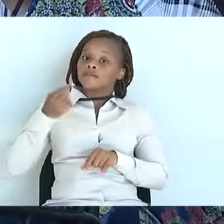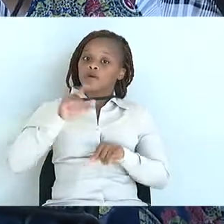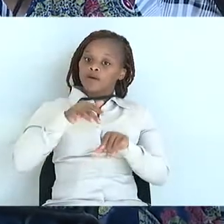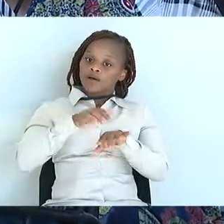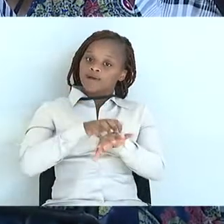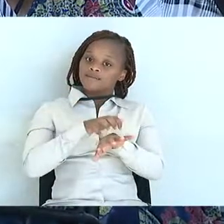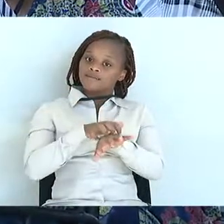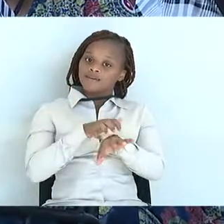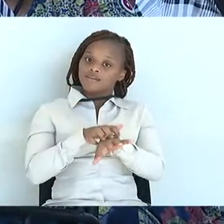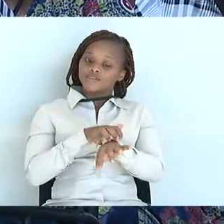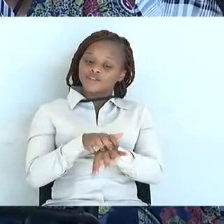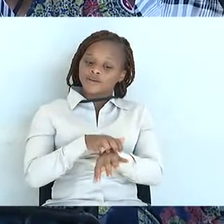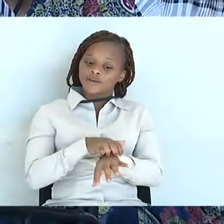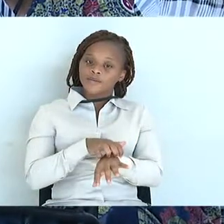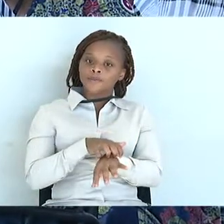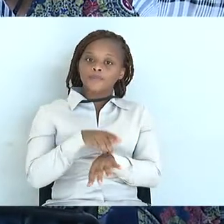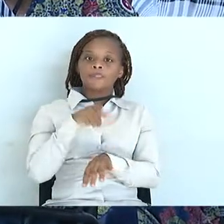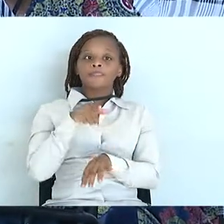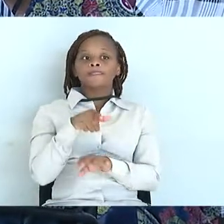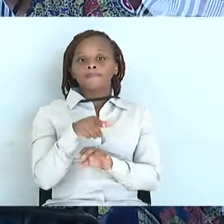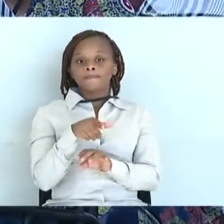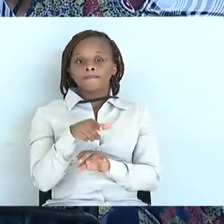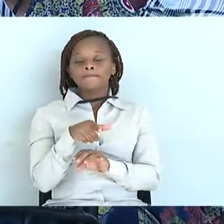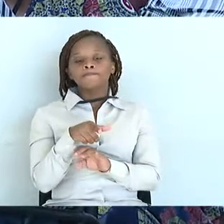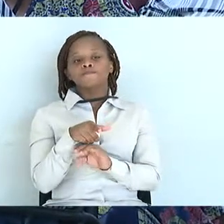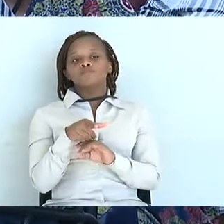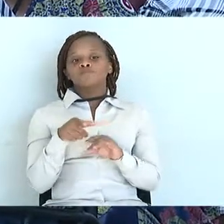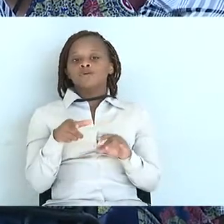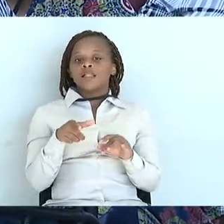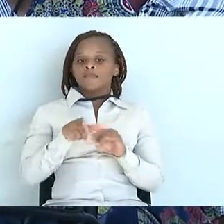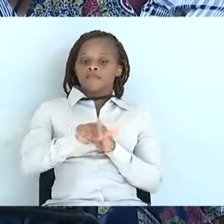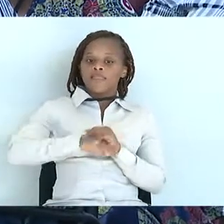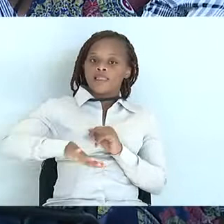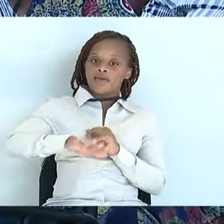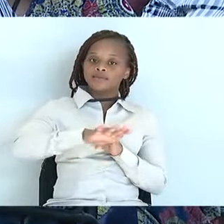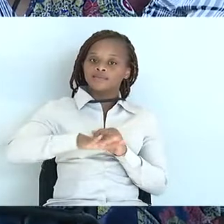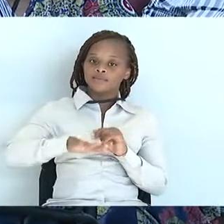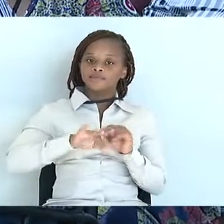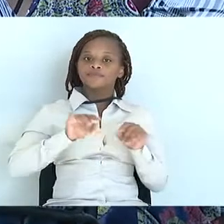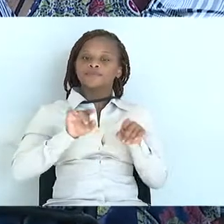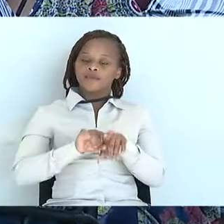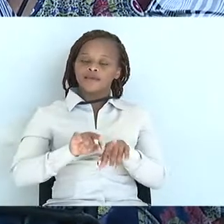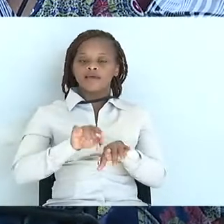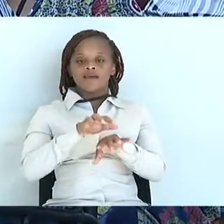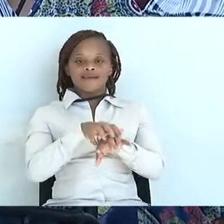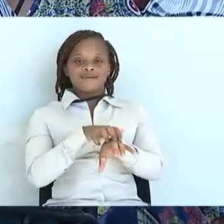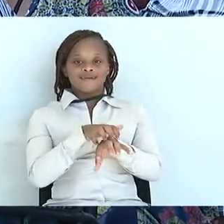Agriculture, Land Reform and Agriculture will then officially declare this area as a